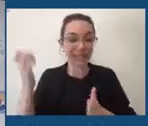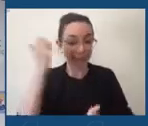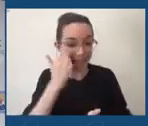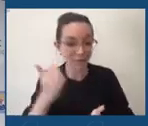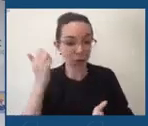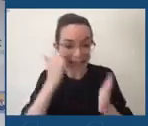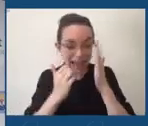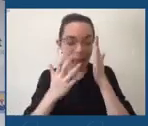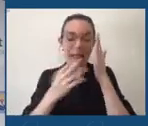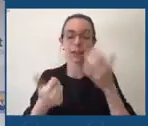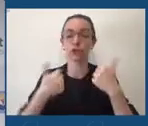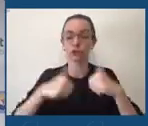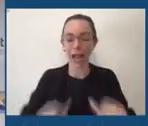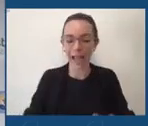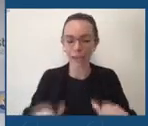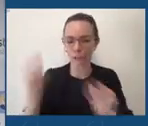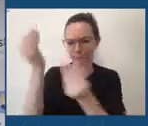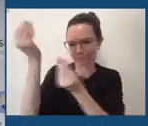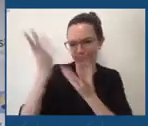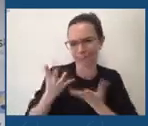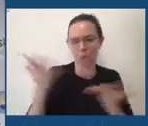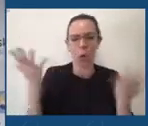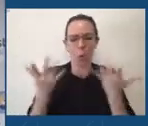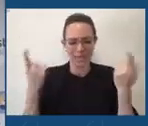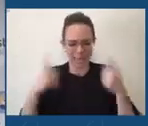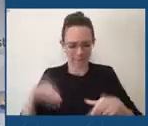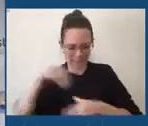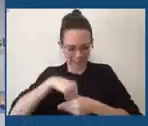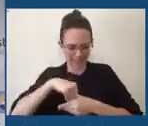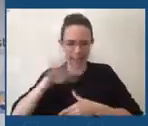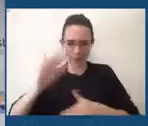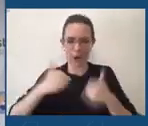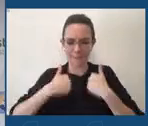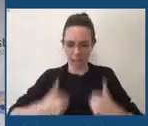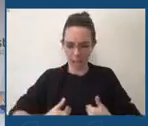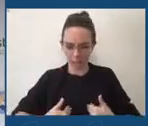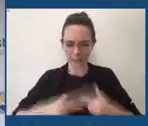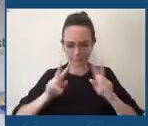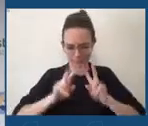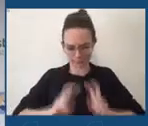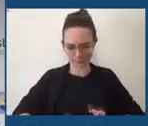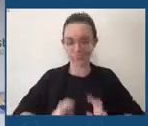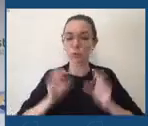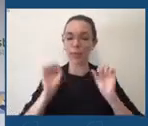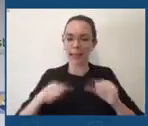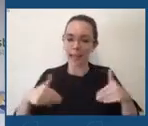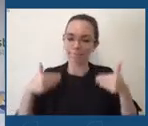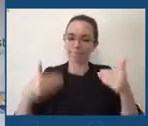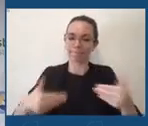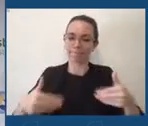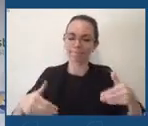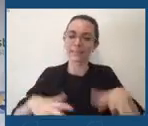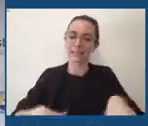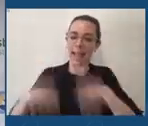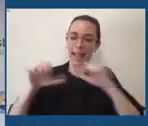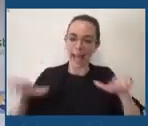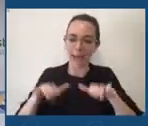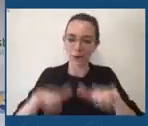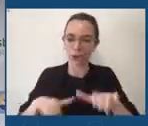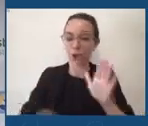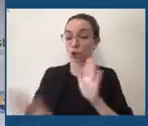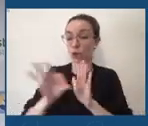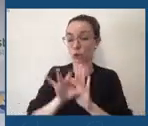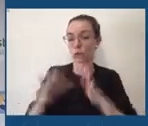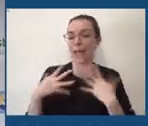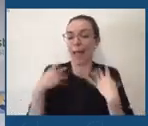bring them insights as to what's going on inside their bodies so that they can take action and hopefully choose a healthier life.